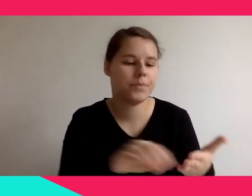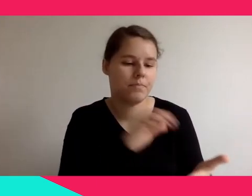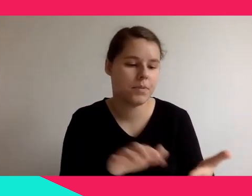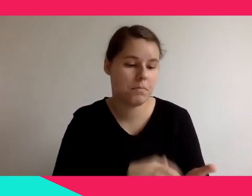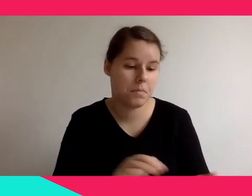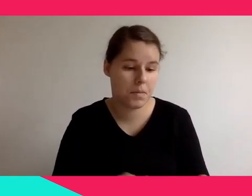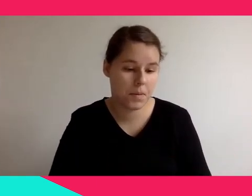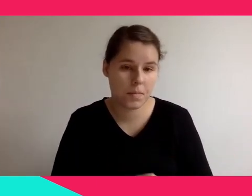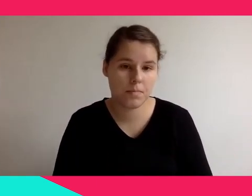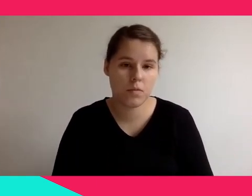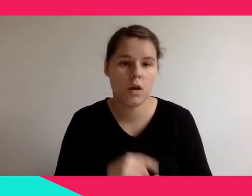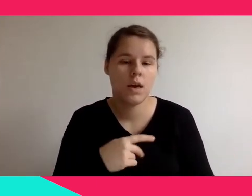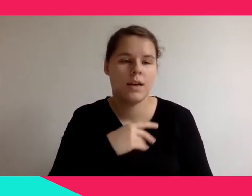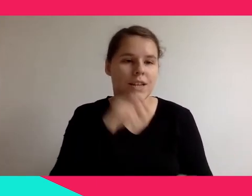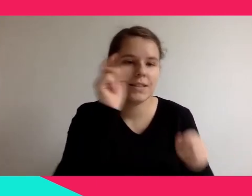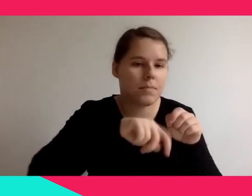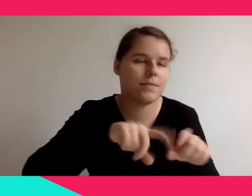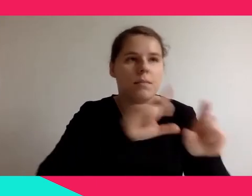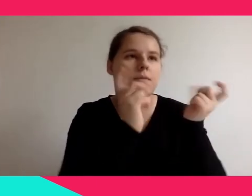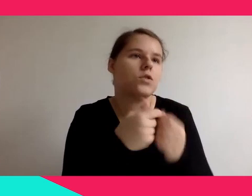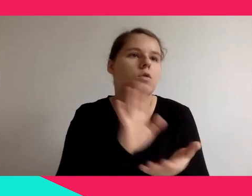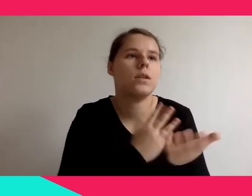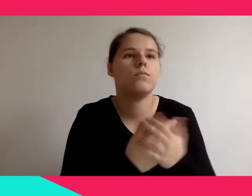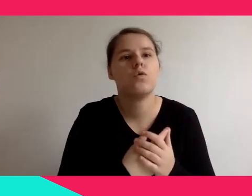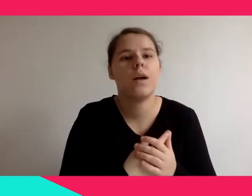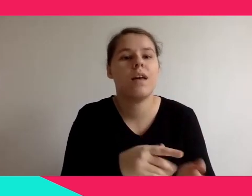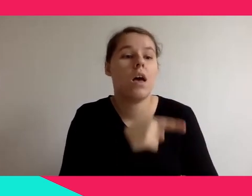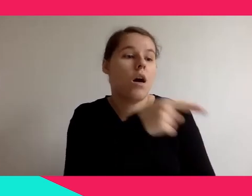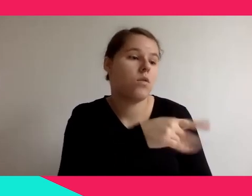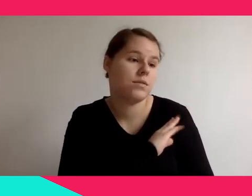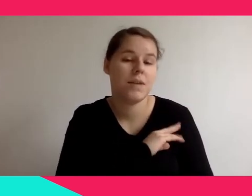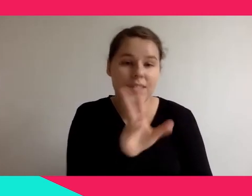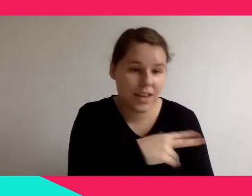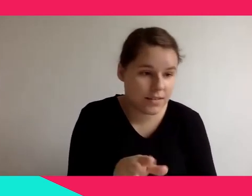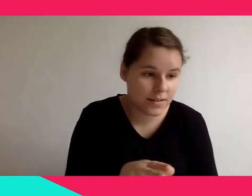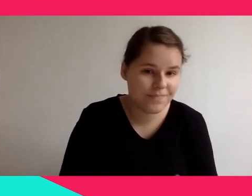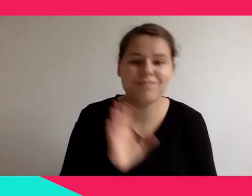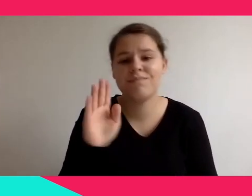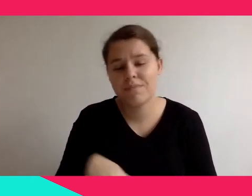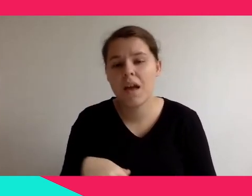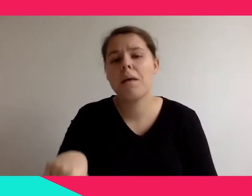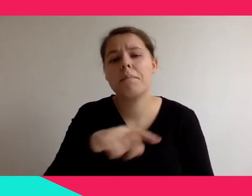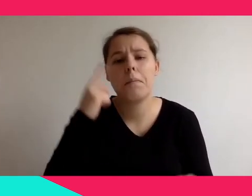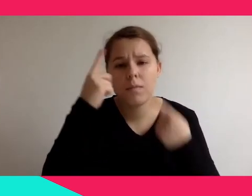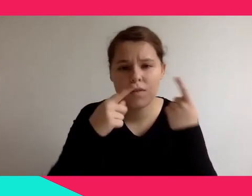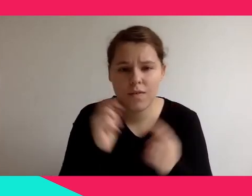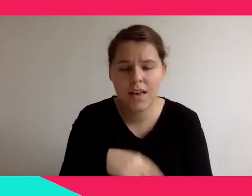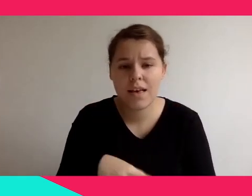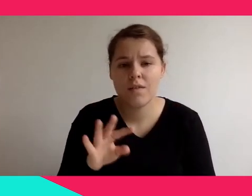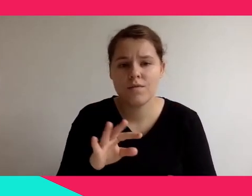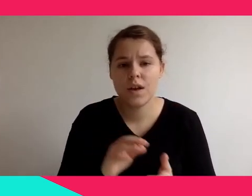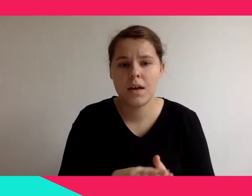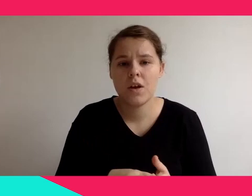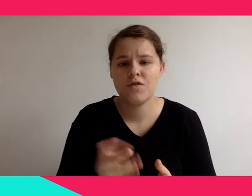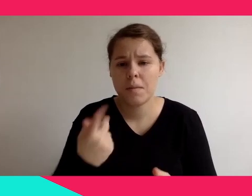wanted to connect or link to other resources online and pick the brains of other institutions and